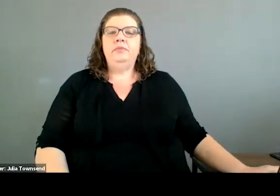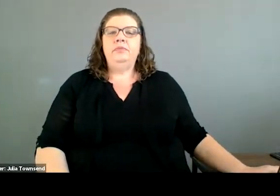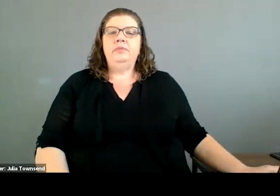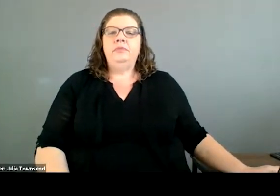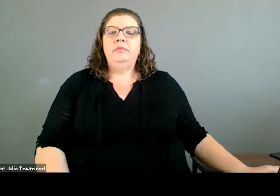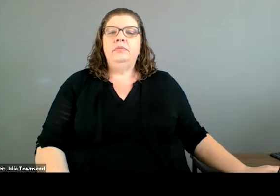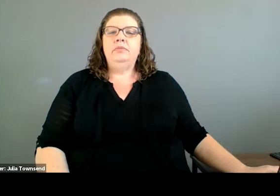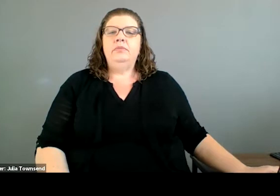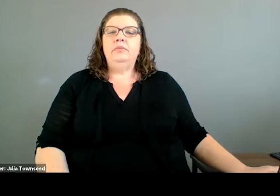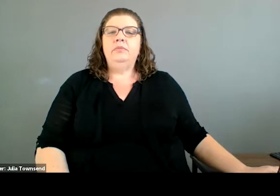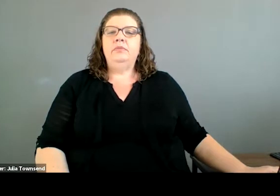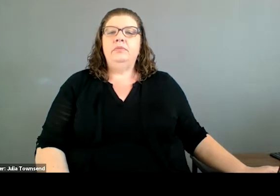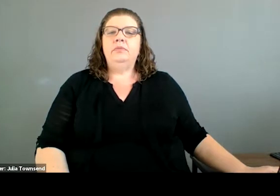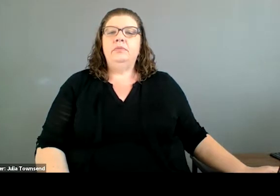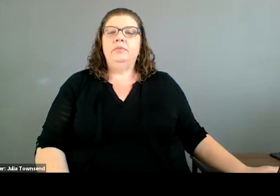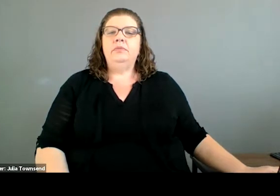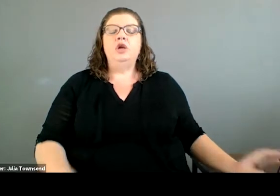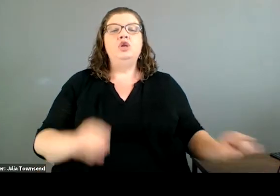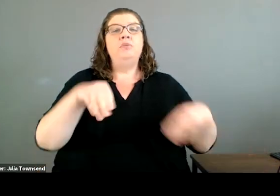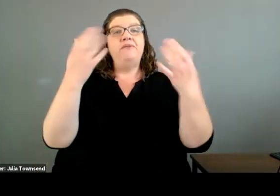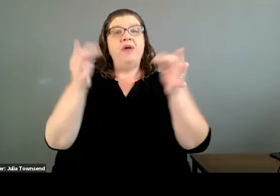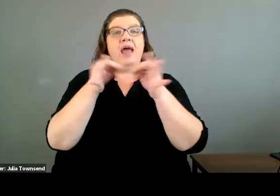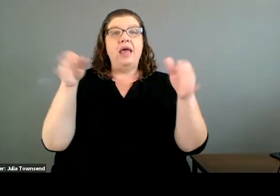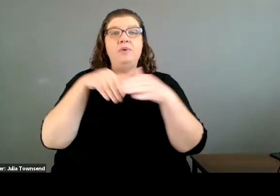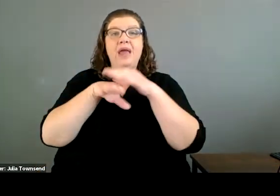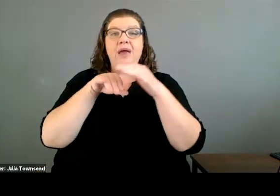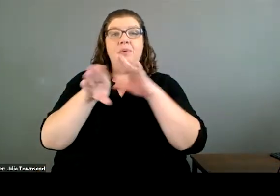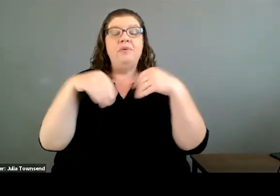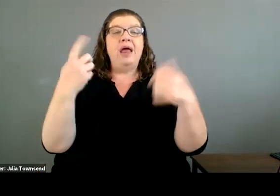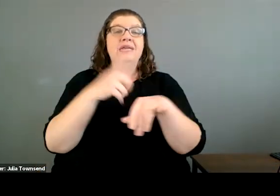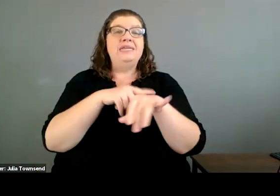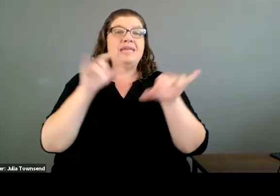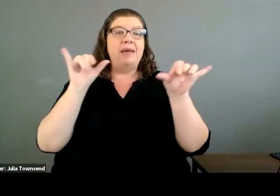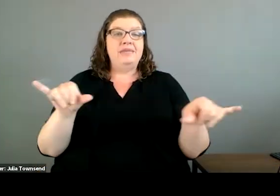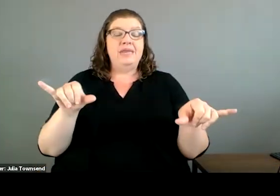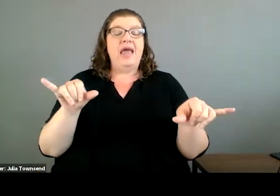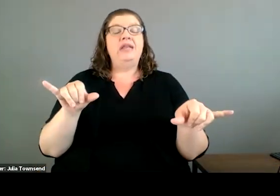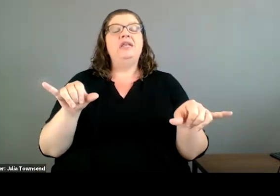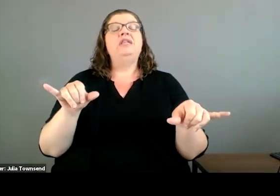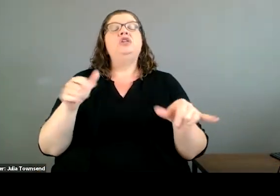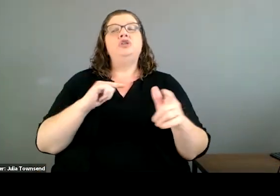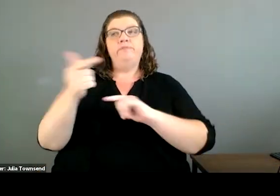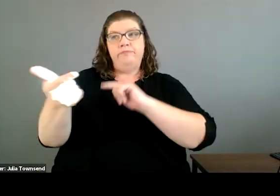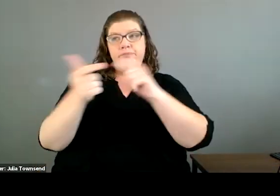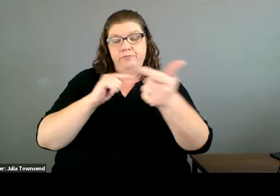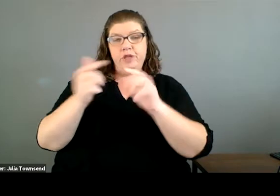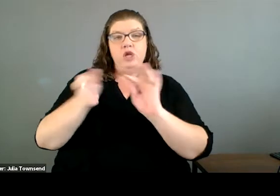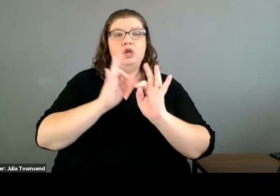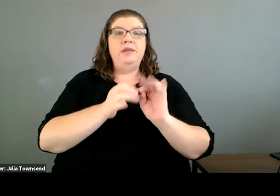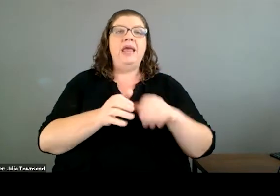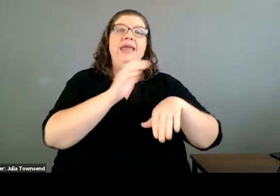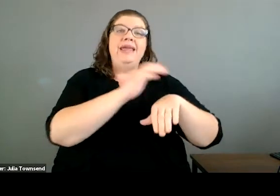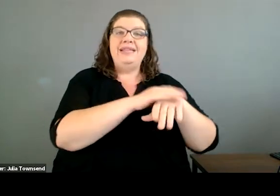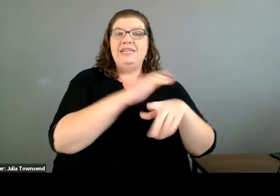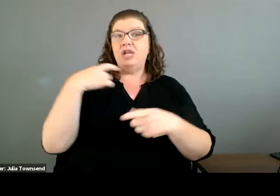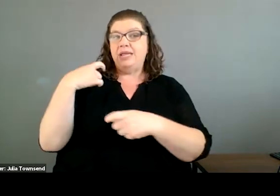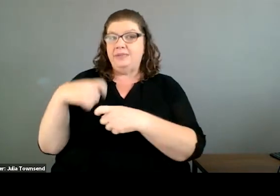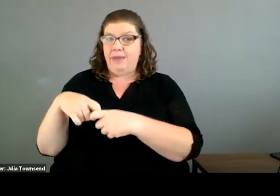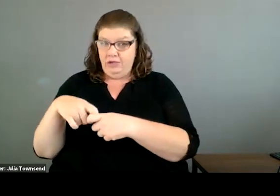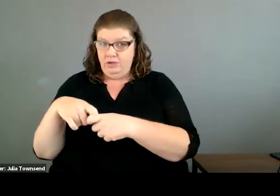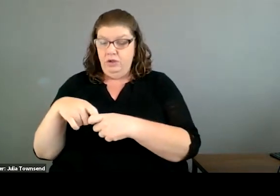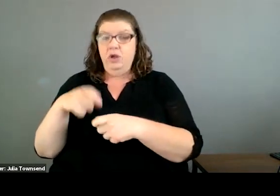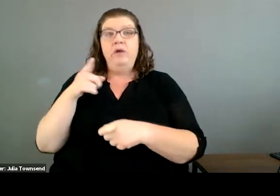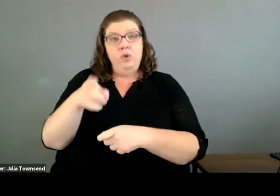In order to provide language access, we will be providing simultaneous bidirectional interpretation in English and Spanish. If you